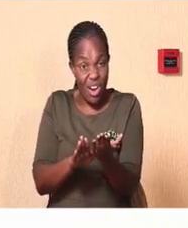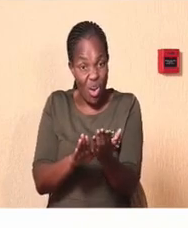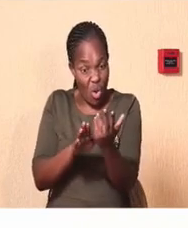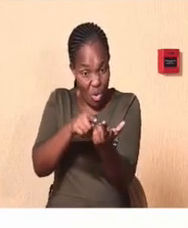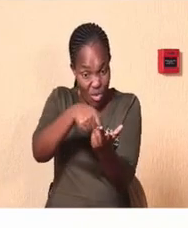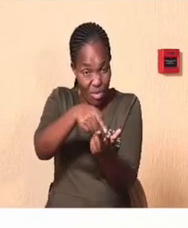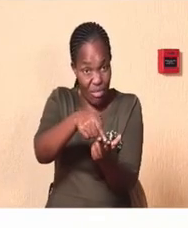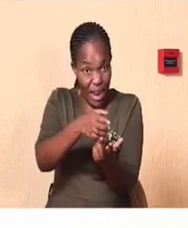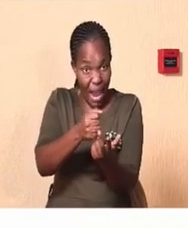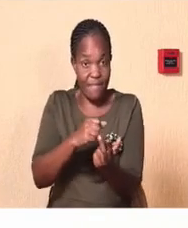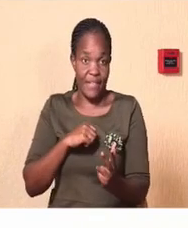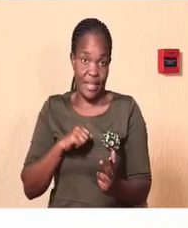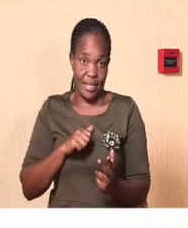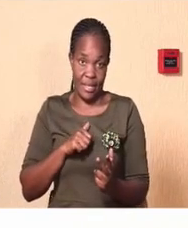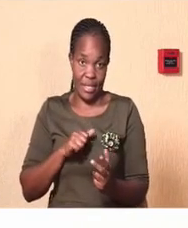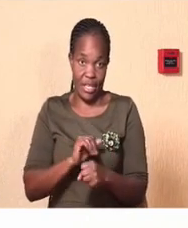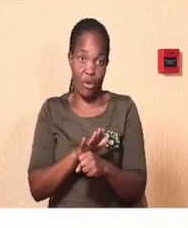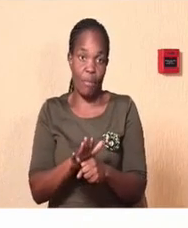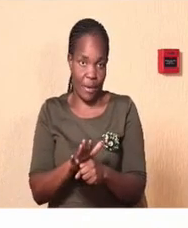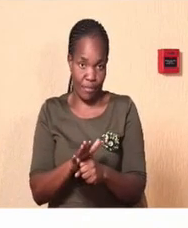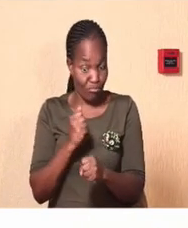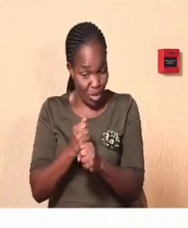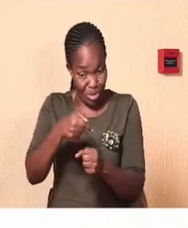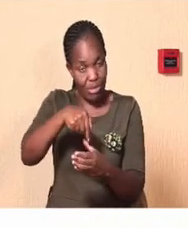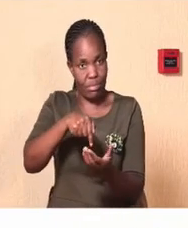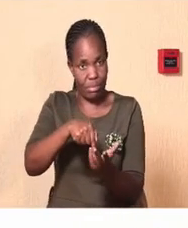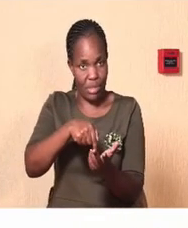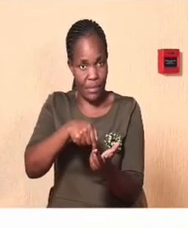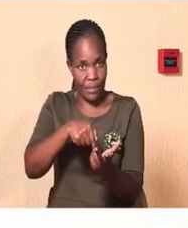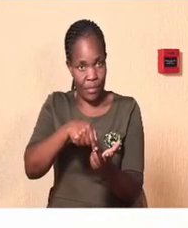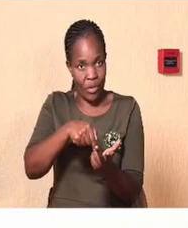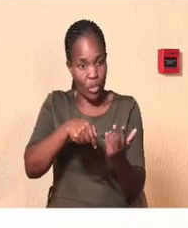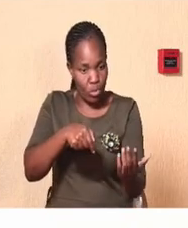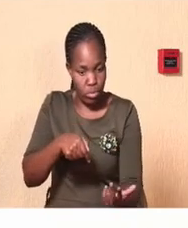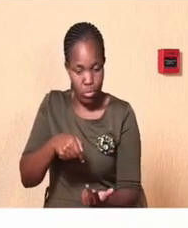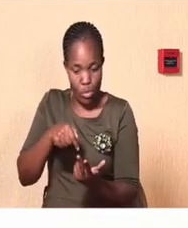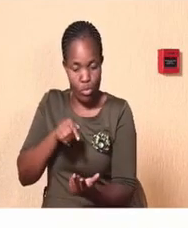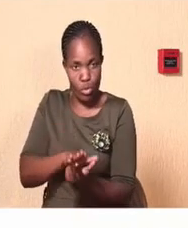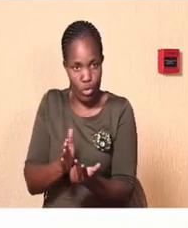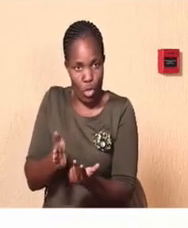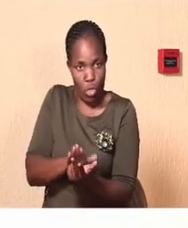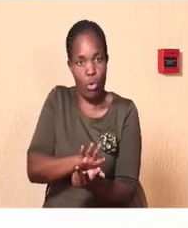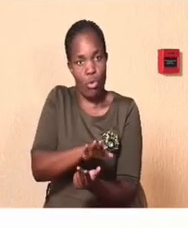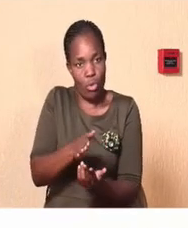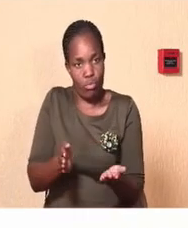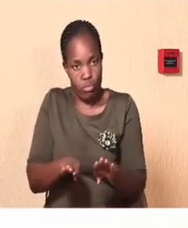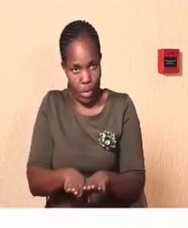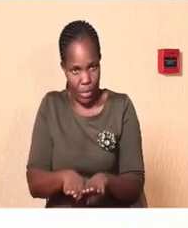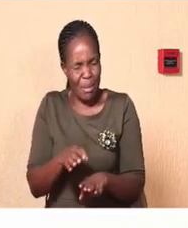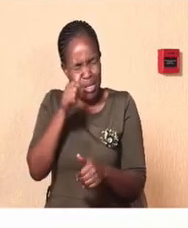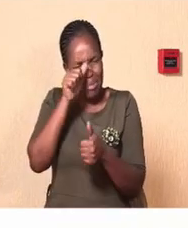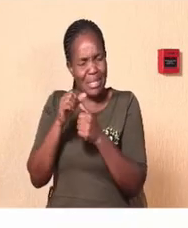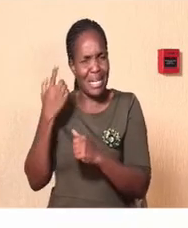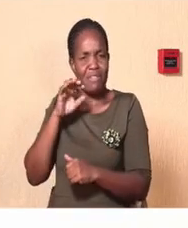that, it's why the government is taking responsibility. And that would not be the first time, because in cases of Ebola, for